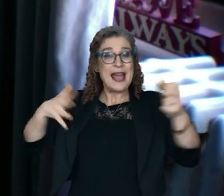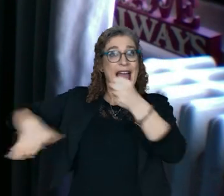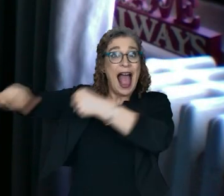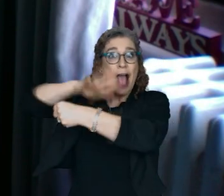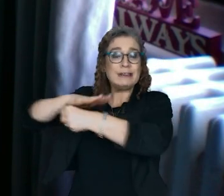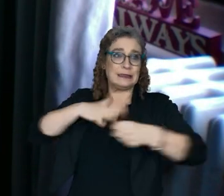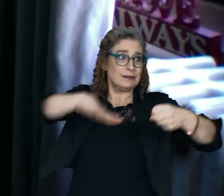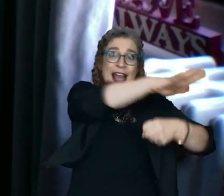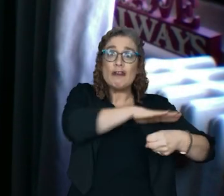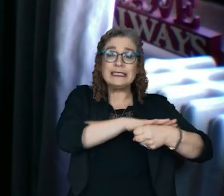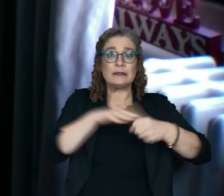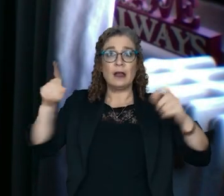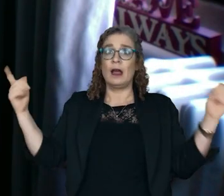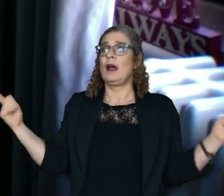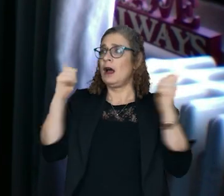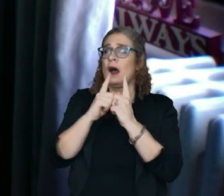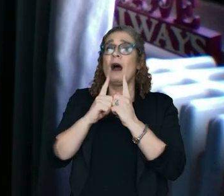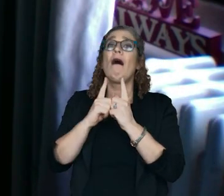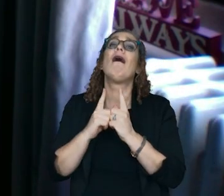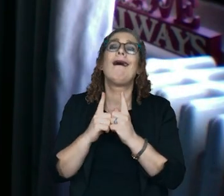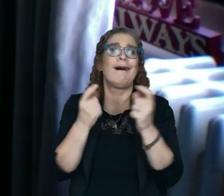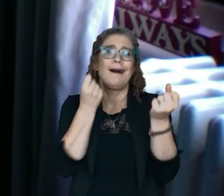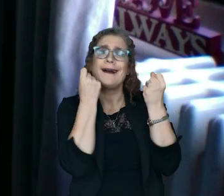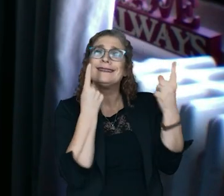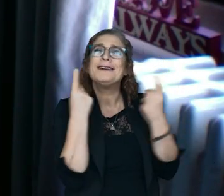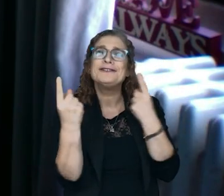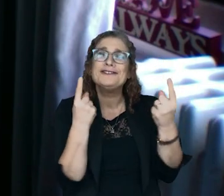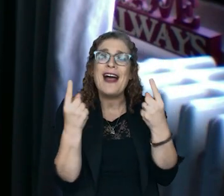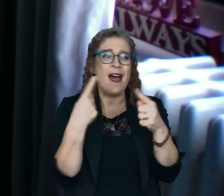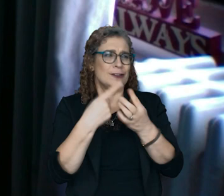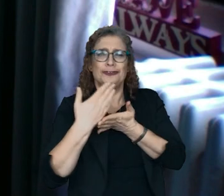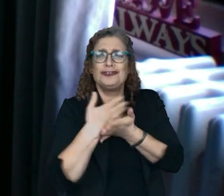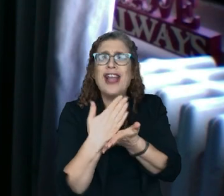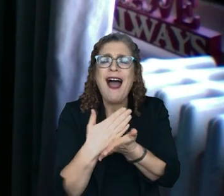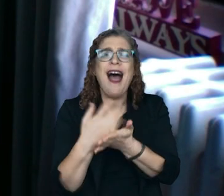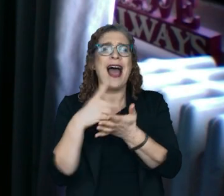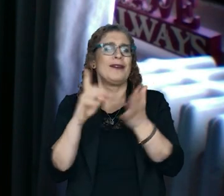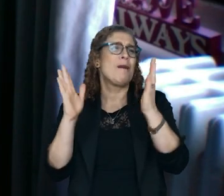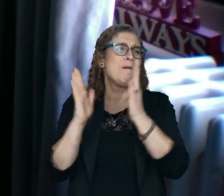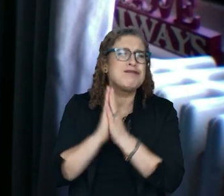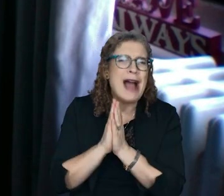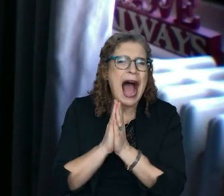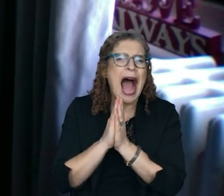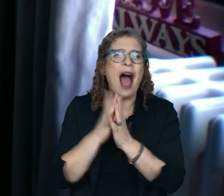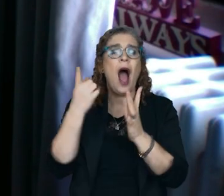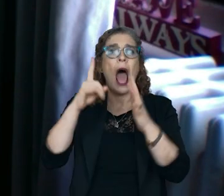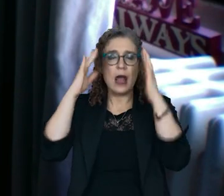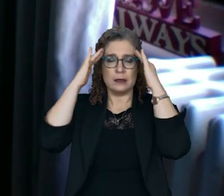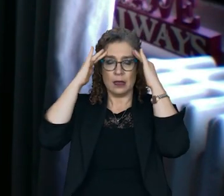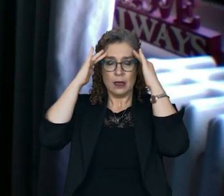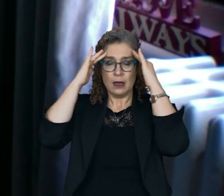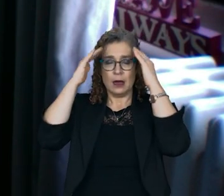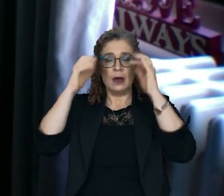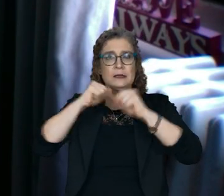know one another and to share together and to pray together. But the most important thing is giving them space